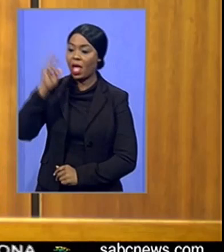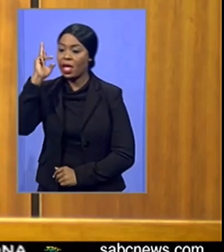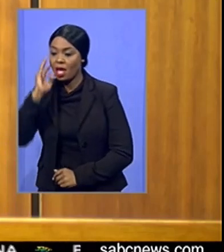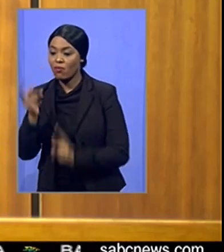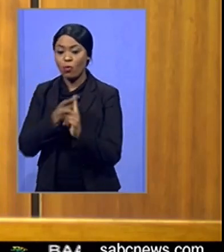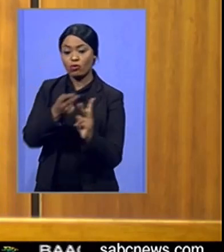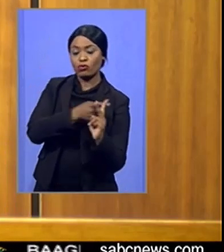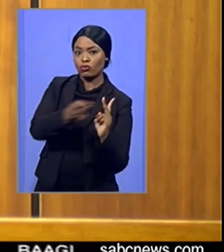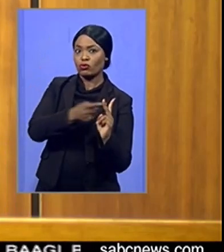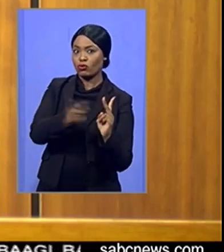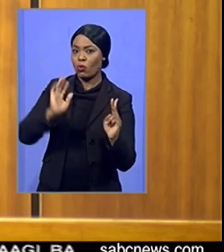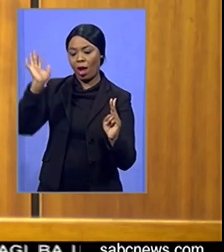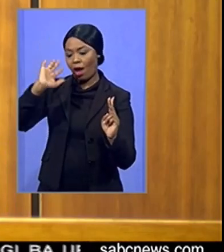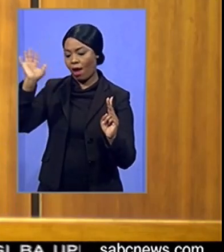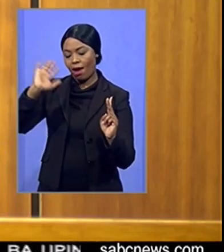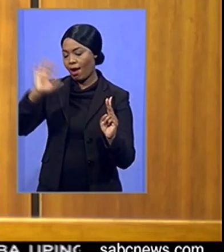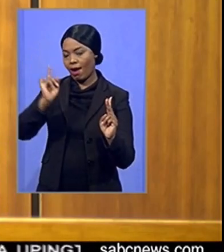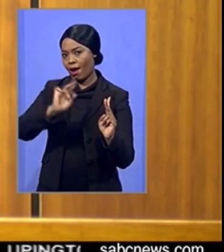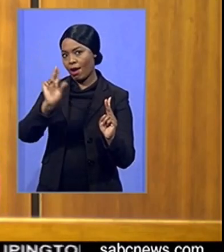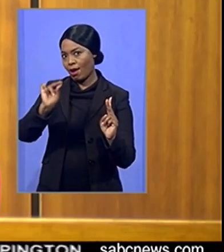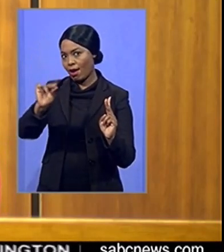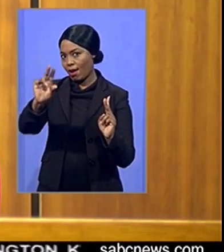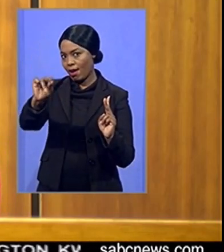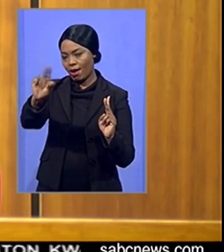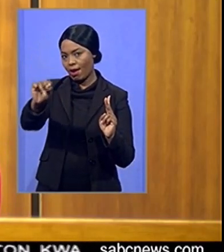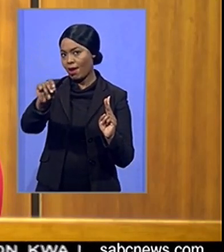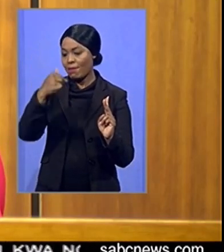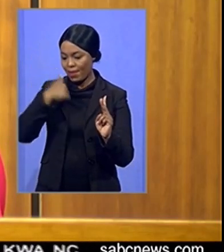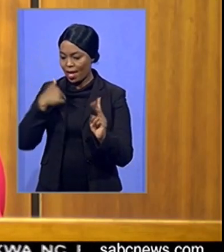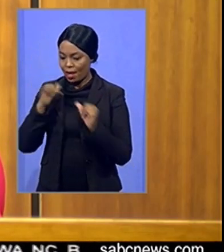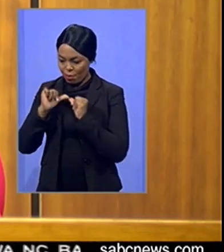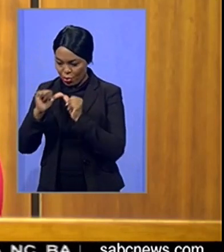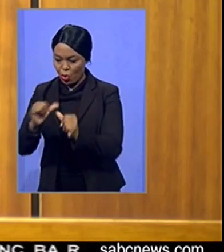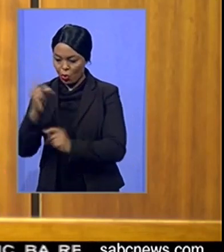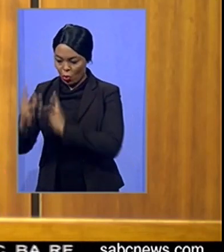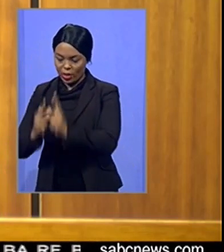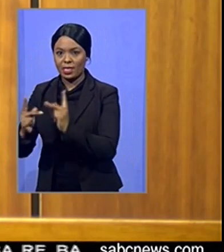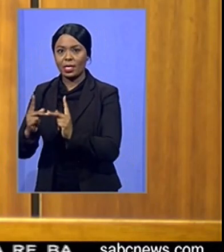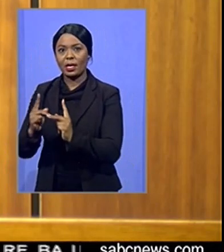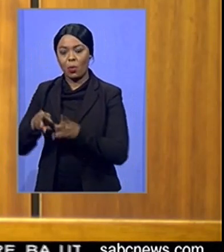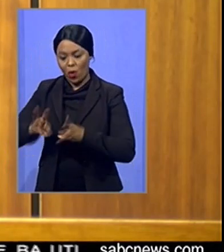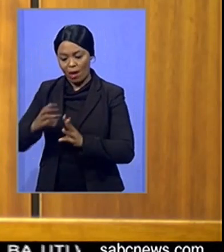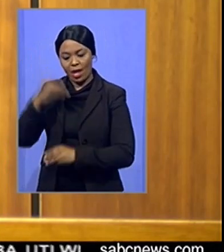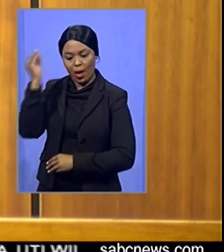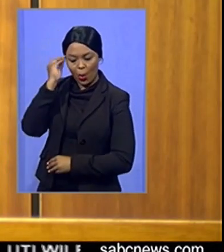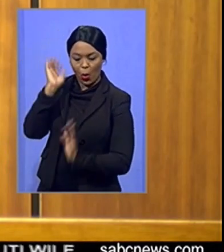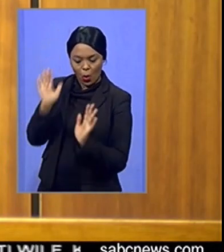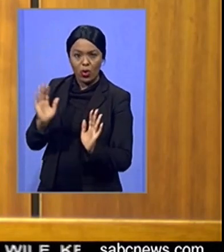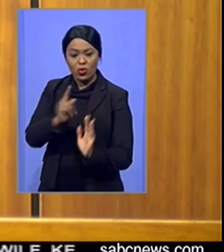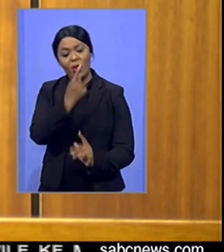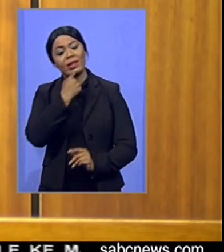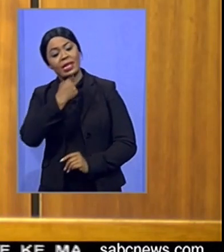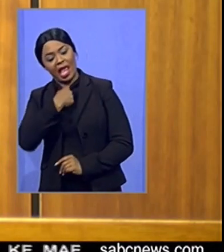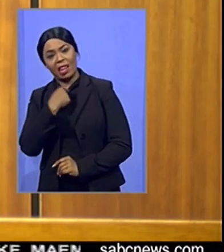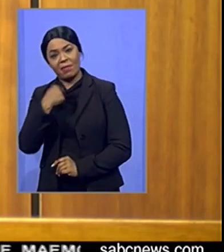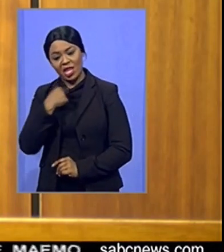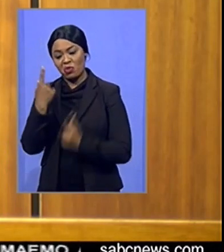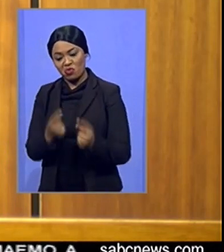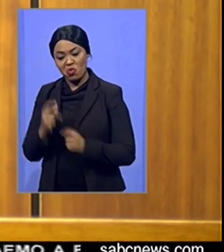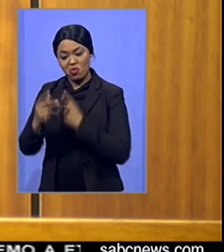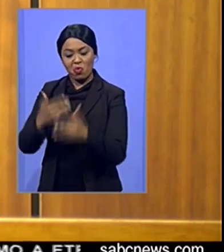you. I have to direct my proceedings the way I know proceedings should run. And you cannot tell me how I should